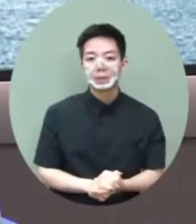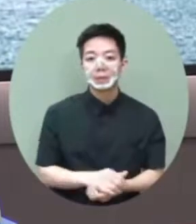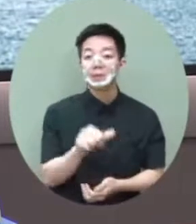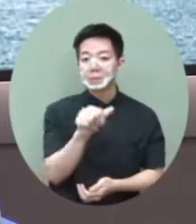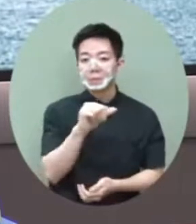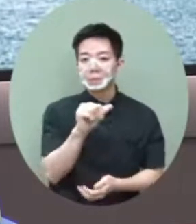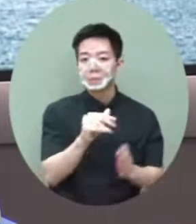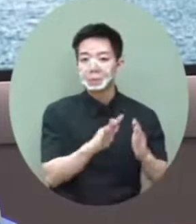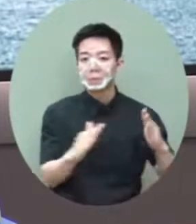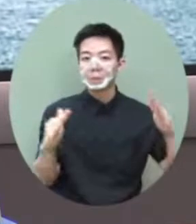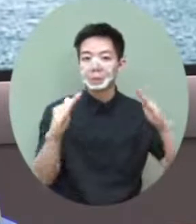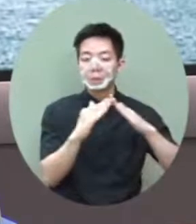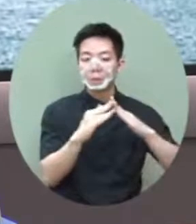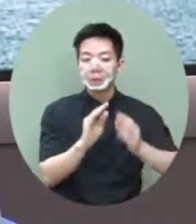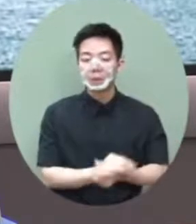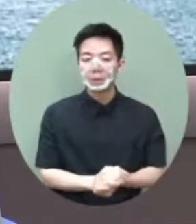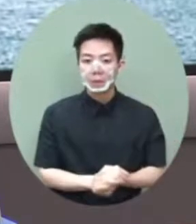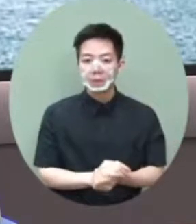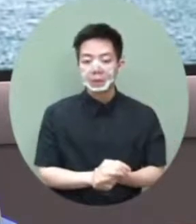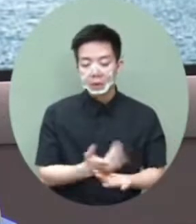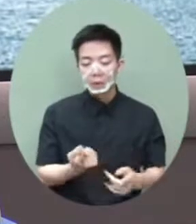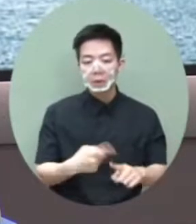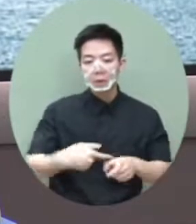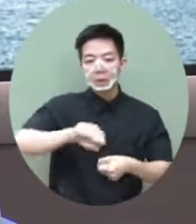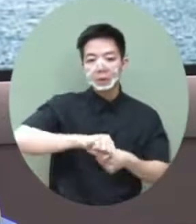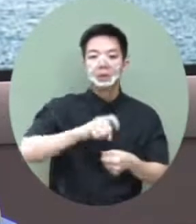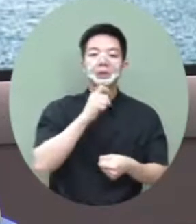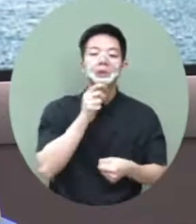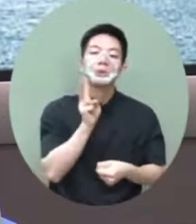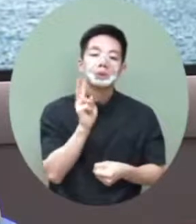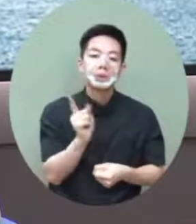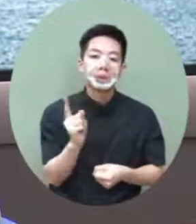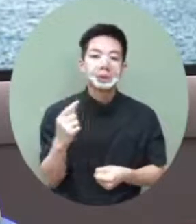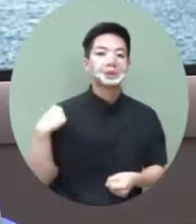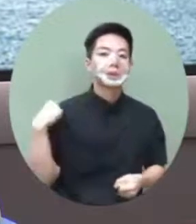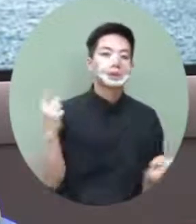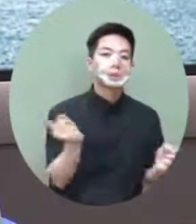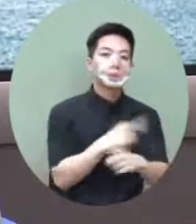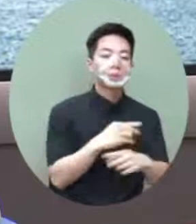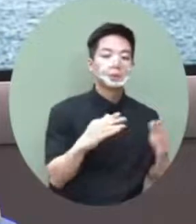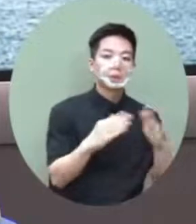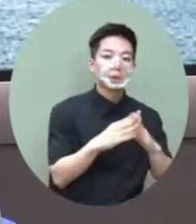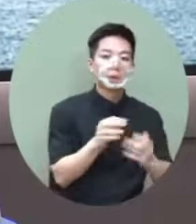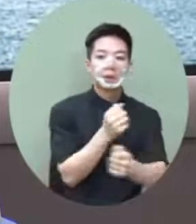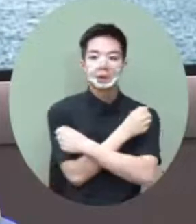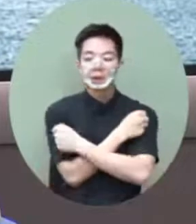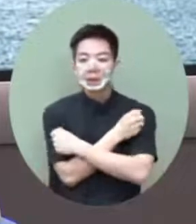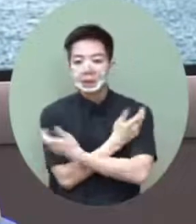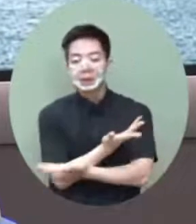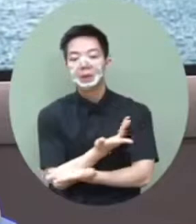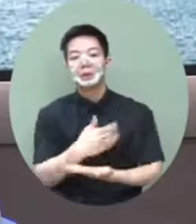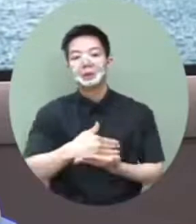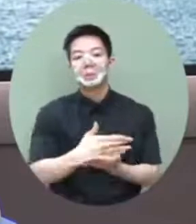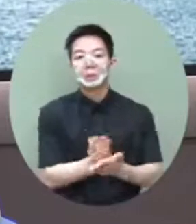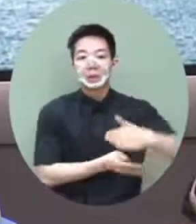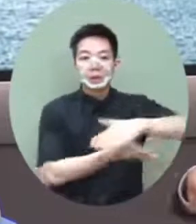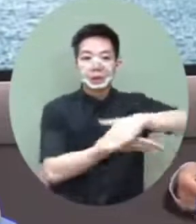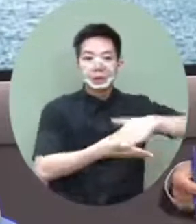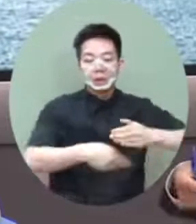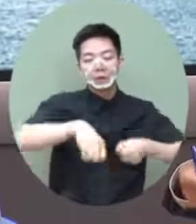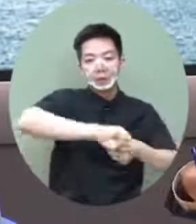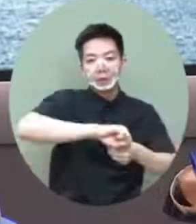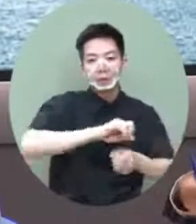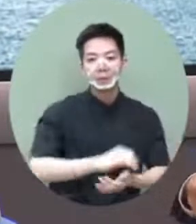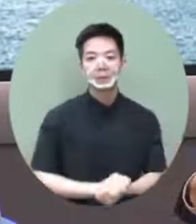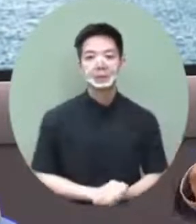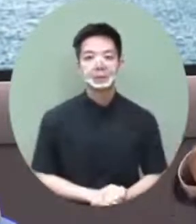because of the surge in manpower at AWE. We have also made changes to staff facilities, say